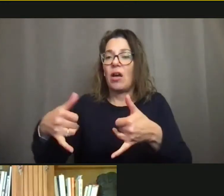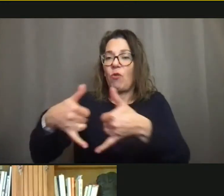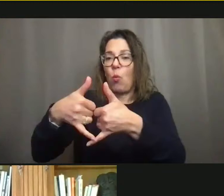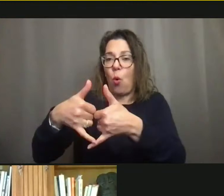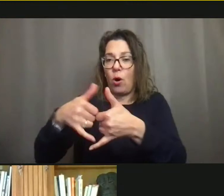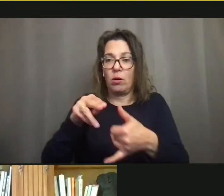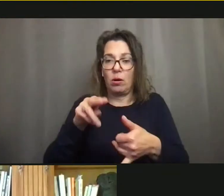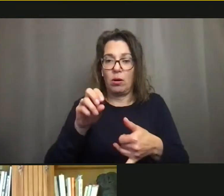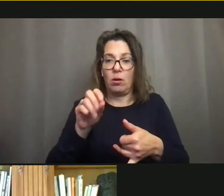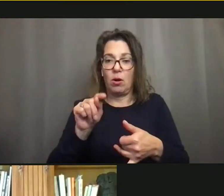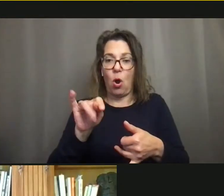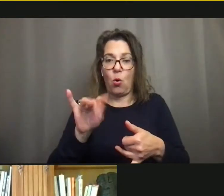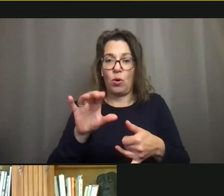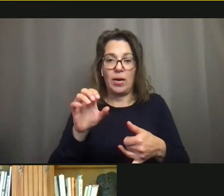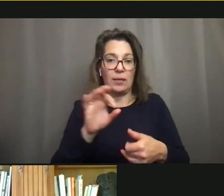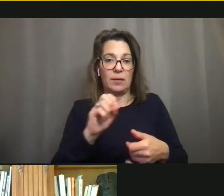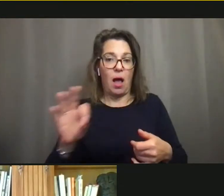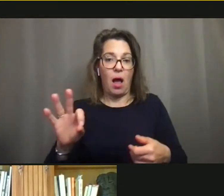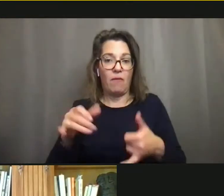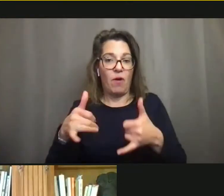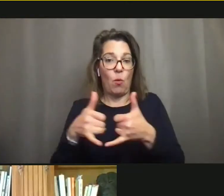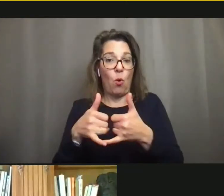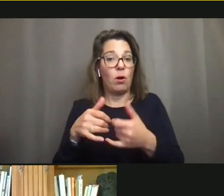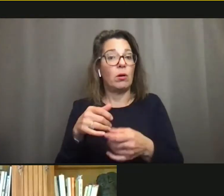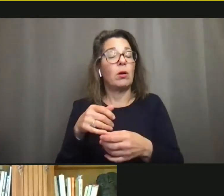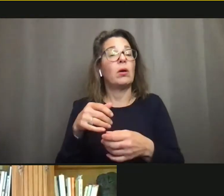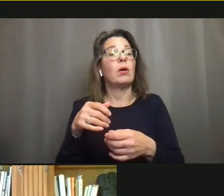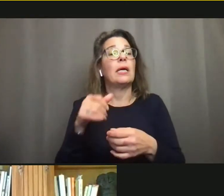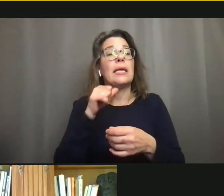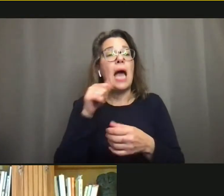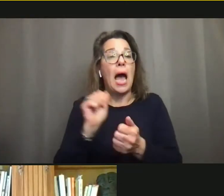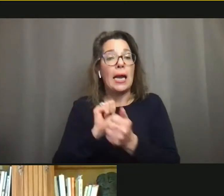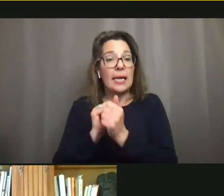So essentially, you will receive your non-competing